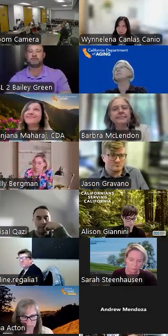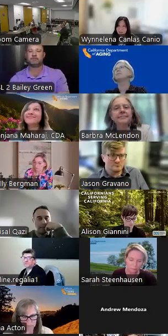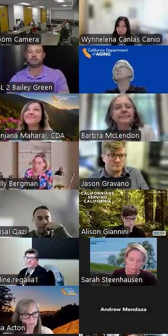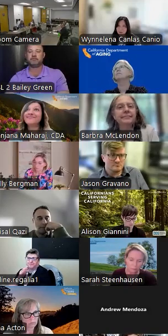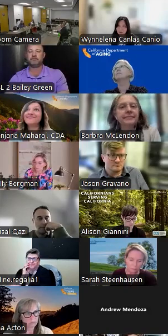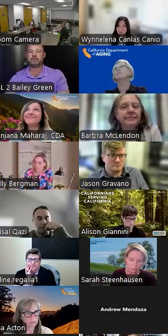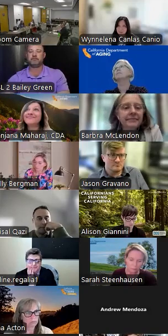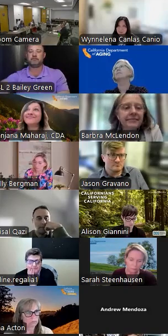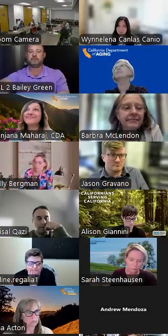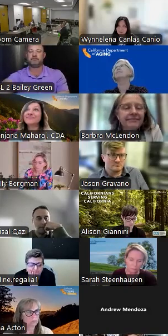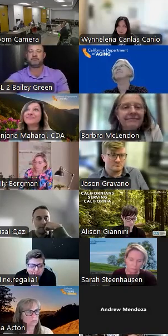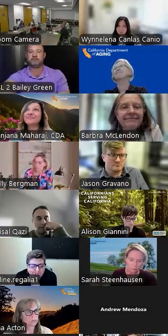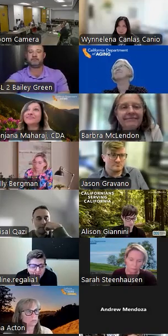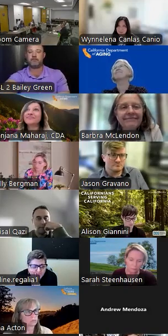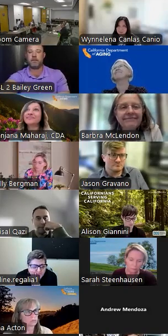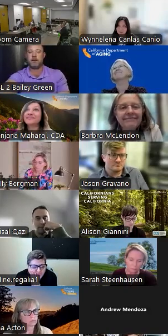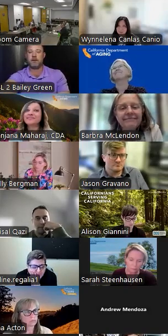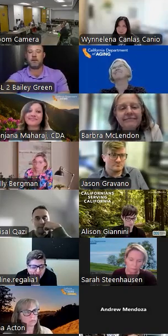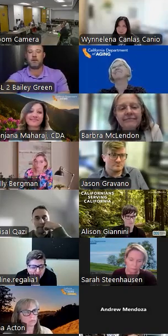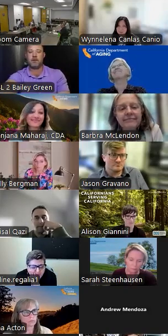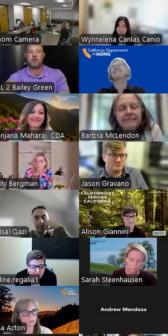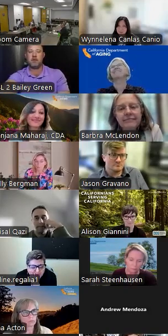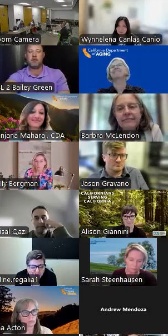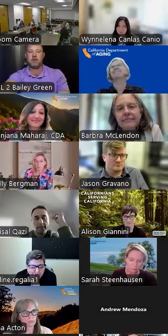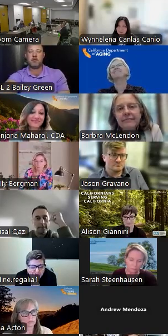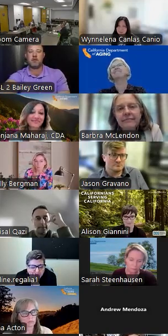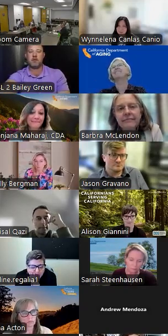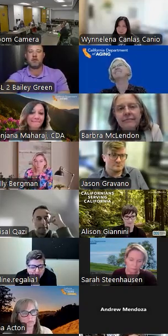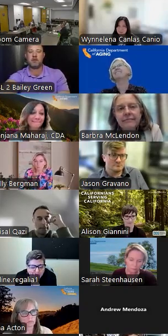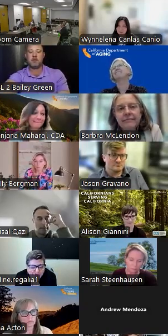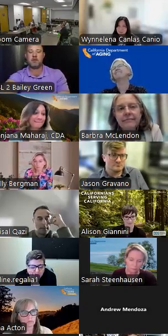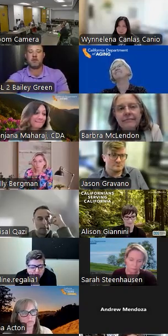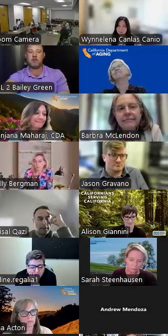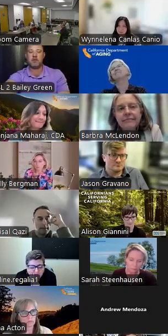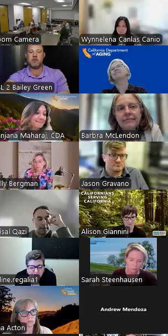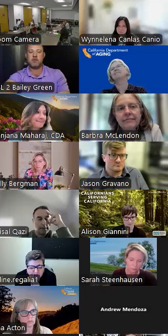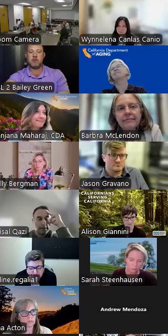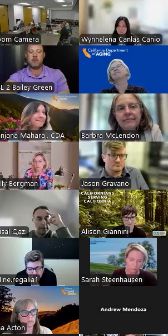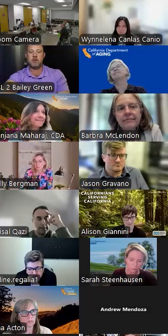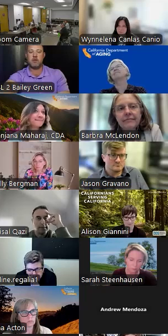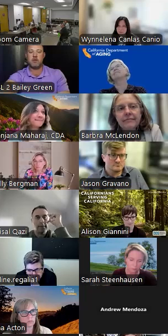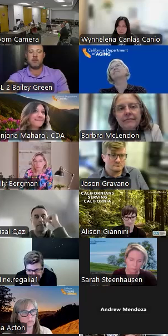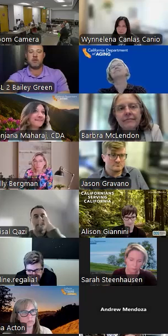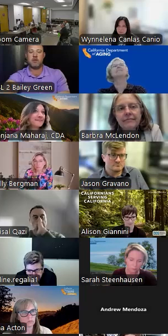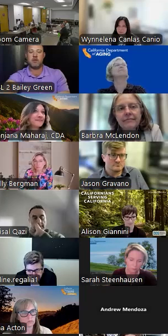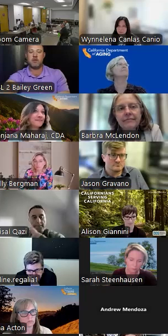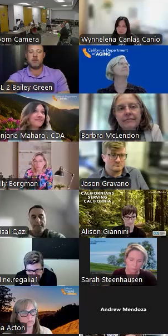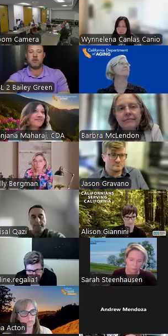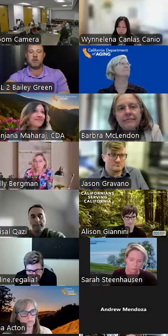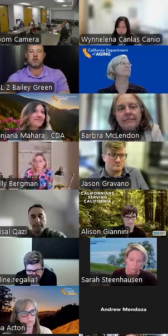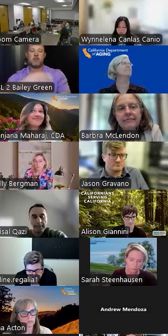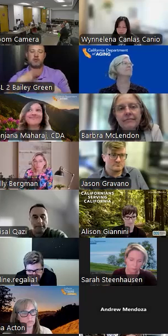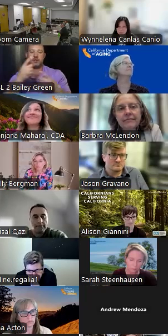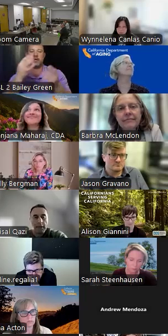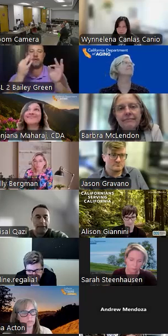All right. Thank you everybody for participating today and adding input and feedback. We really